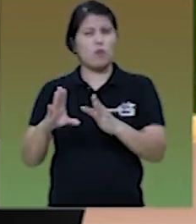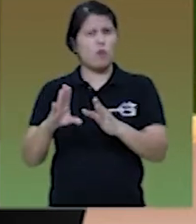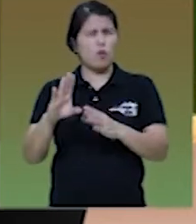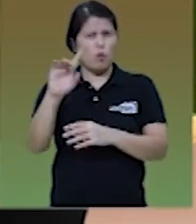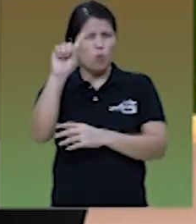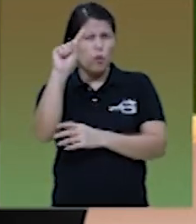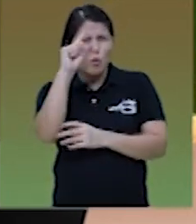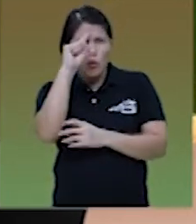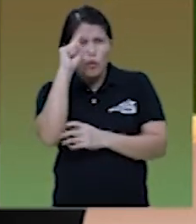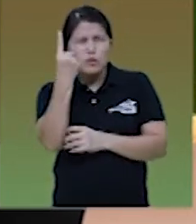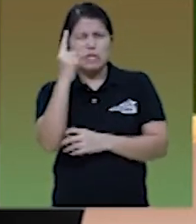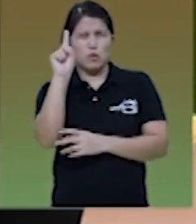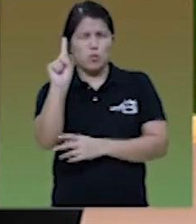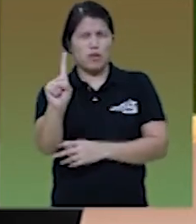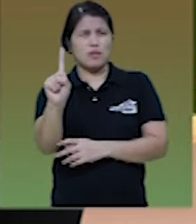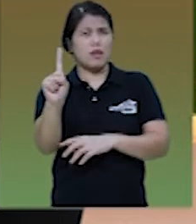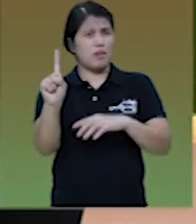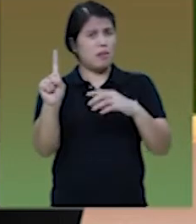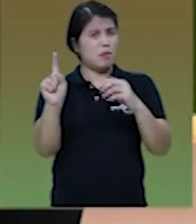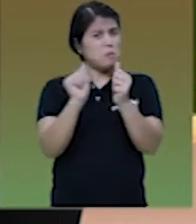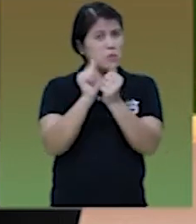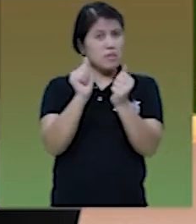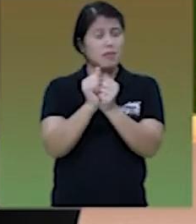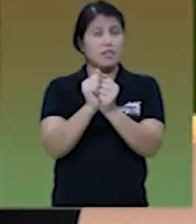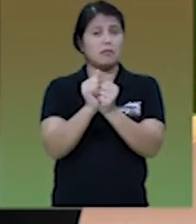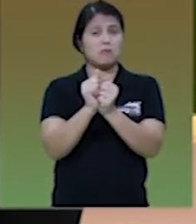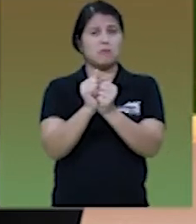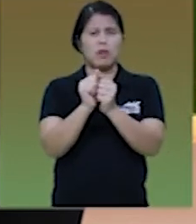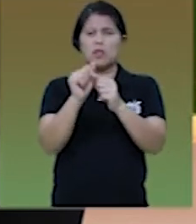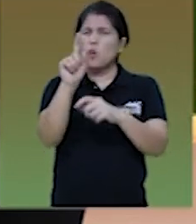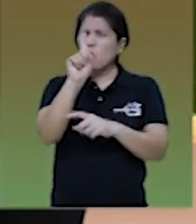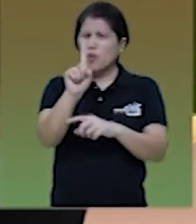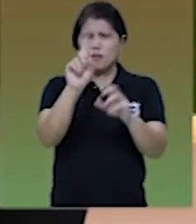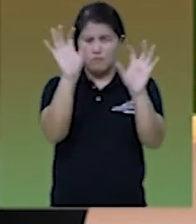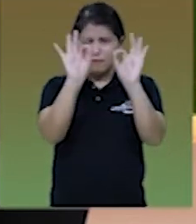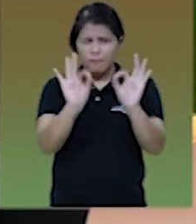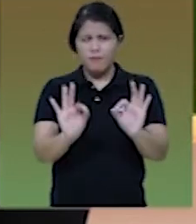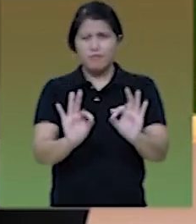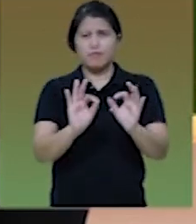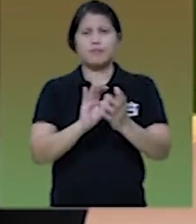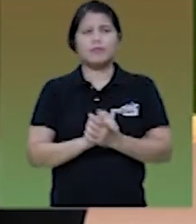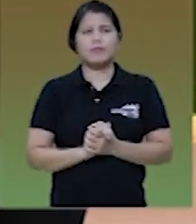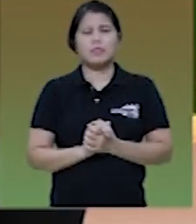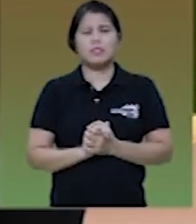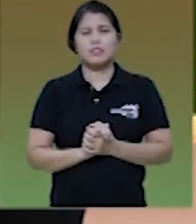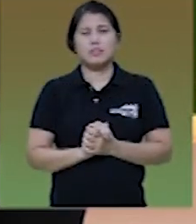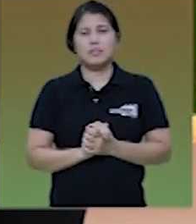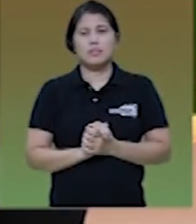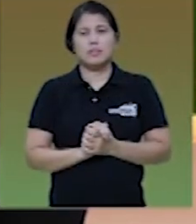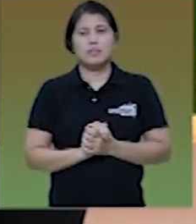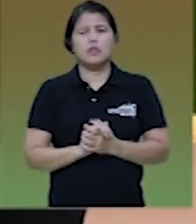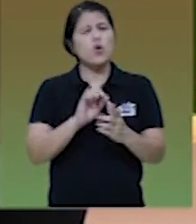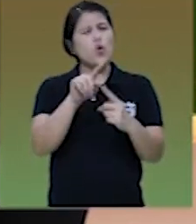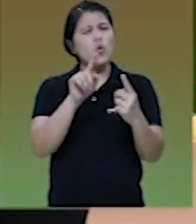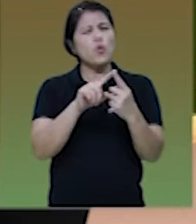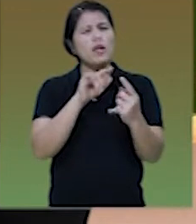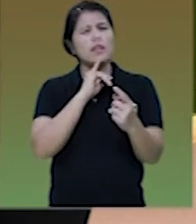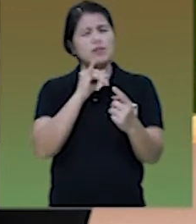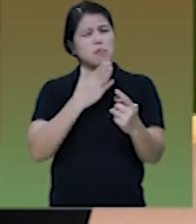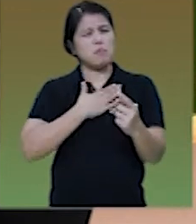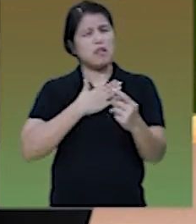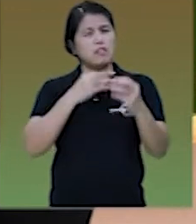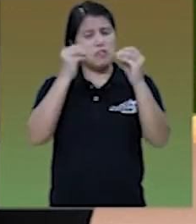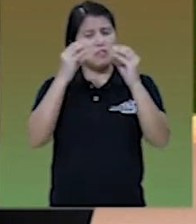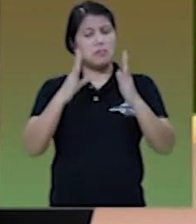only one, meaning it is in singular form. When is my teacher